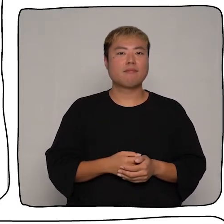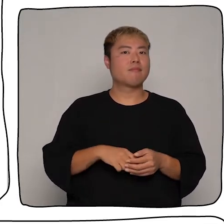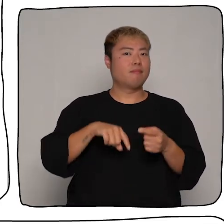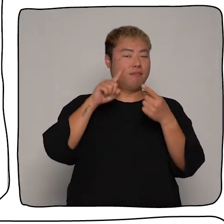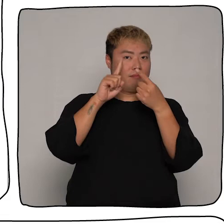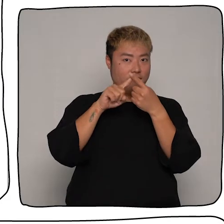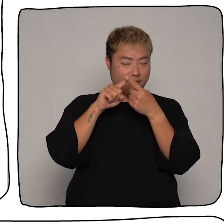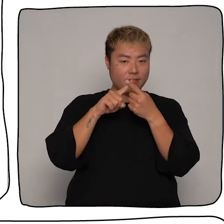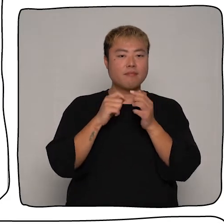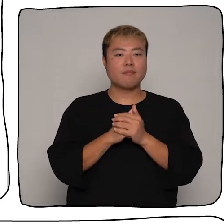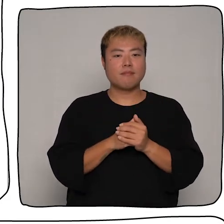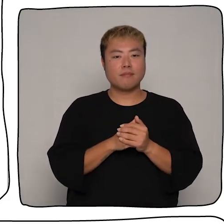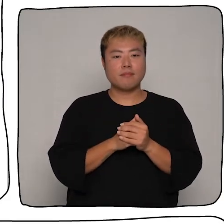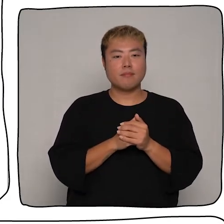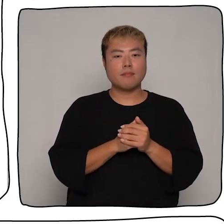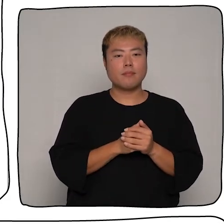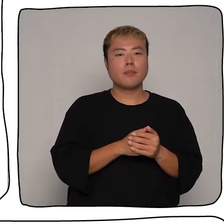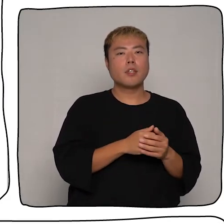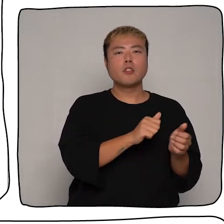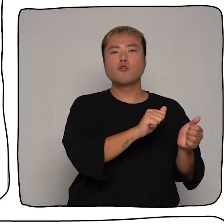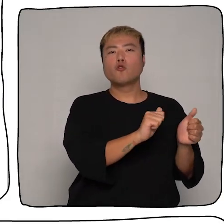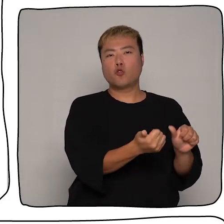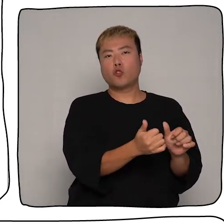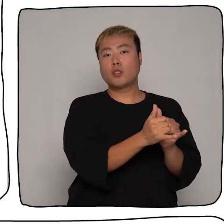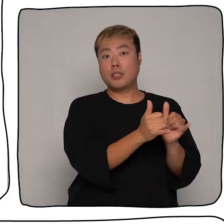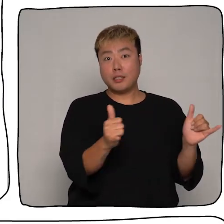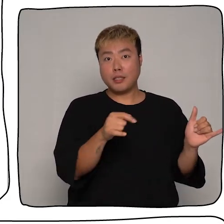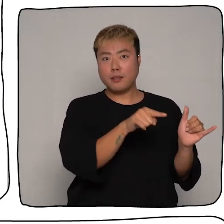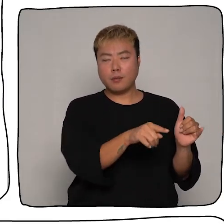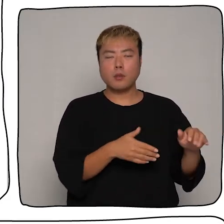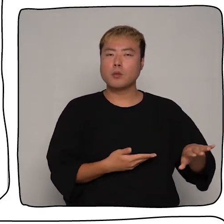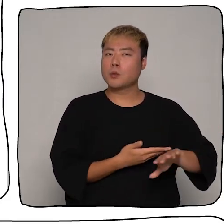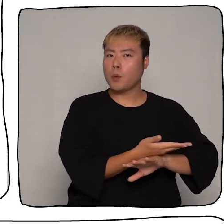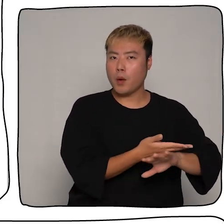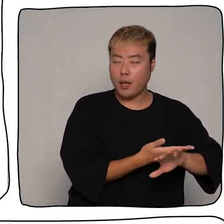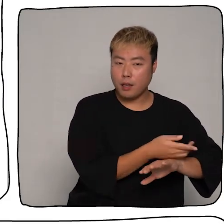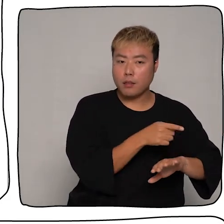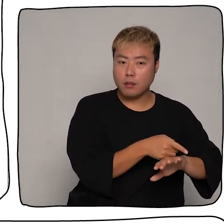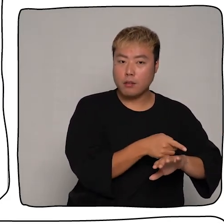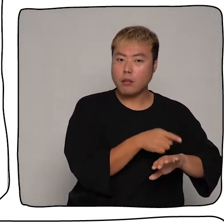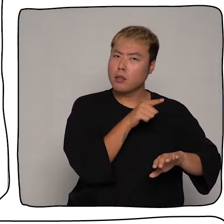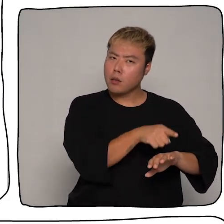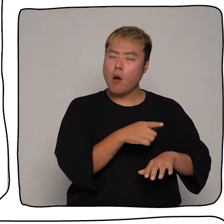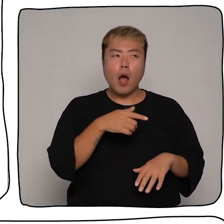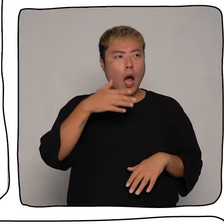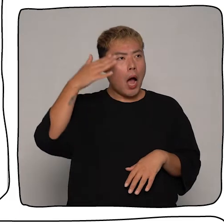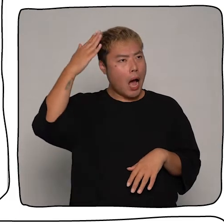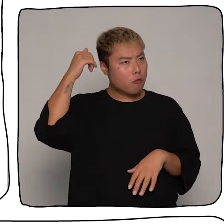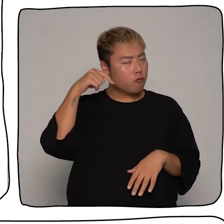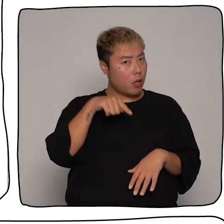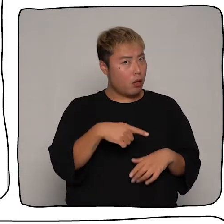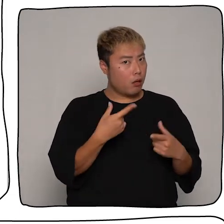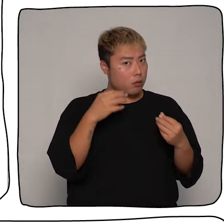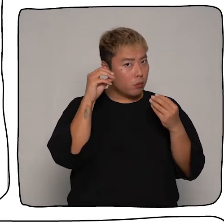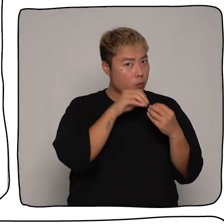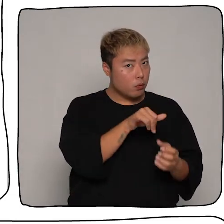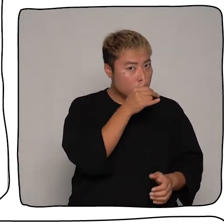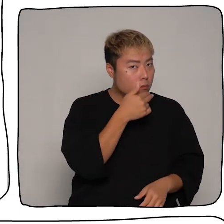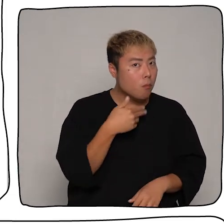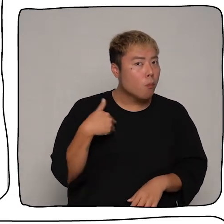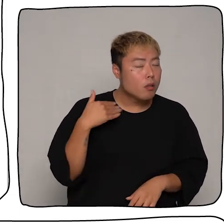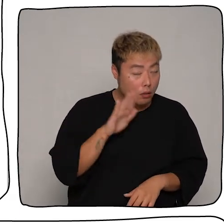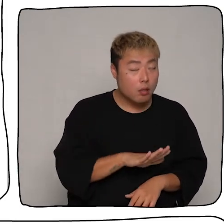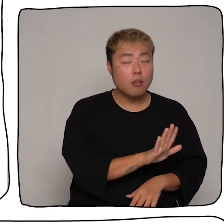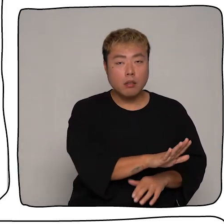is haptic communication with a dead person. I don't know such customs exist in